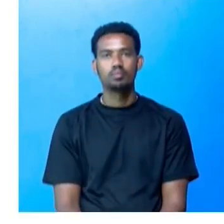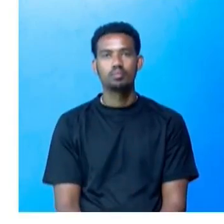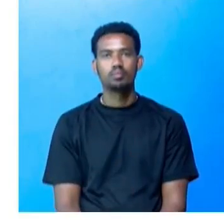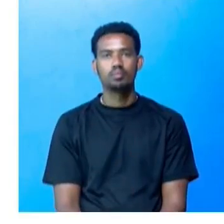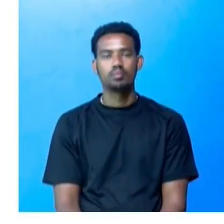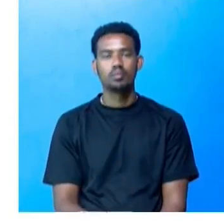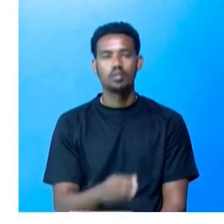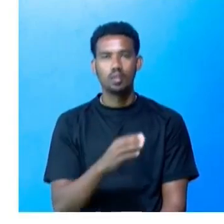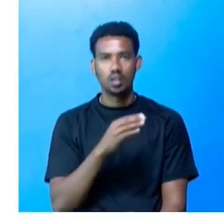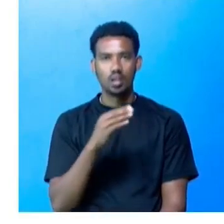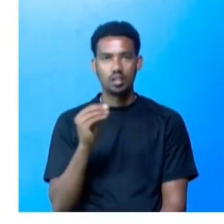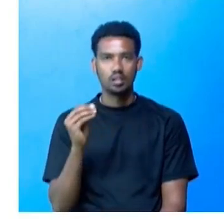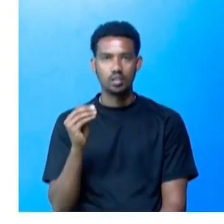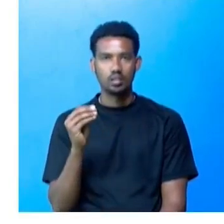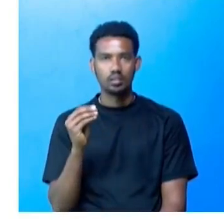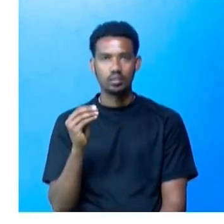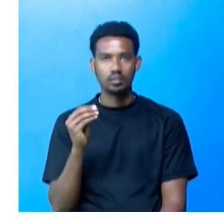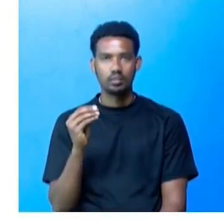and